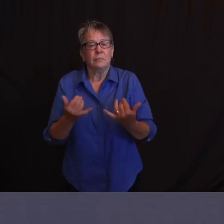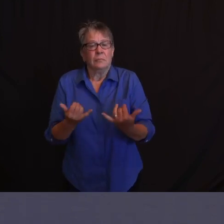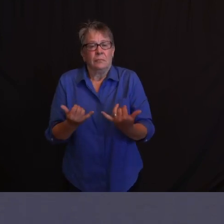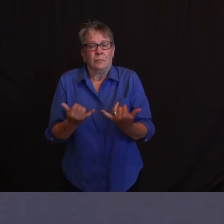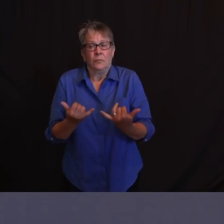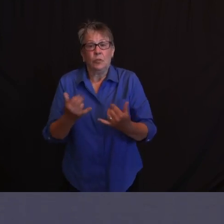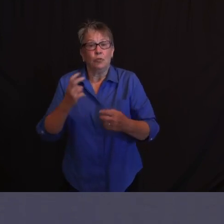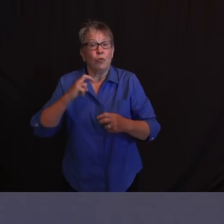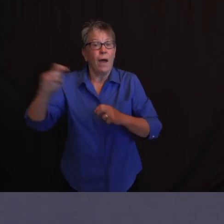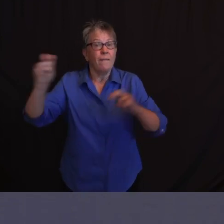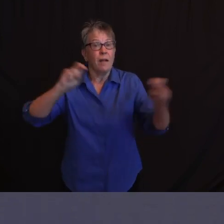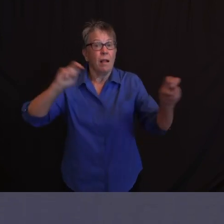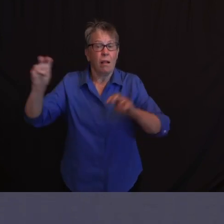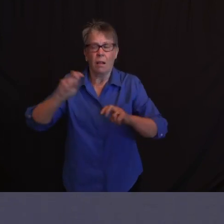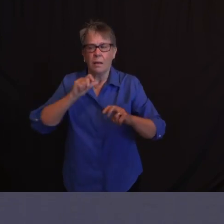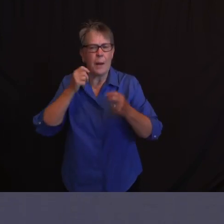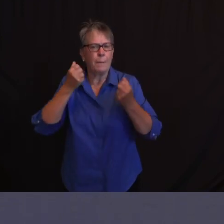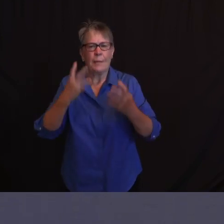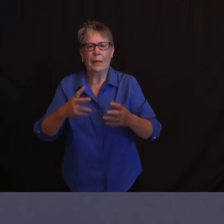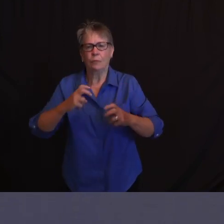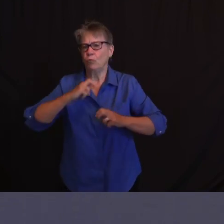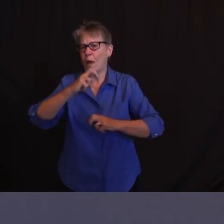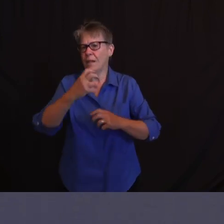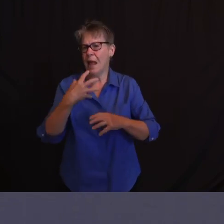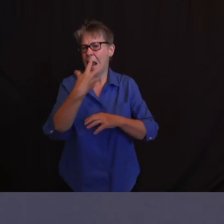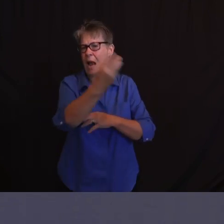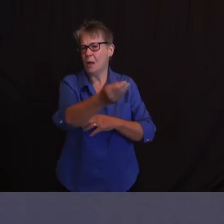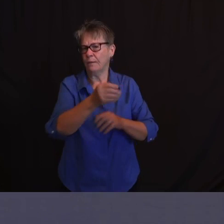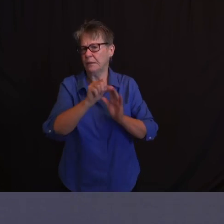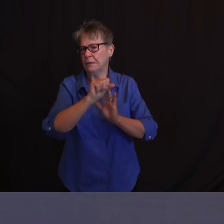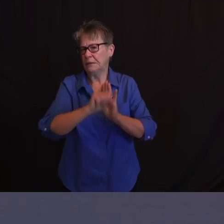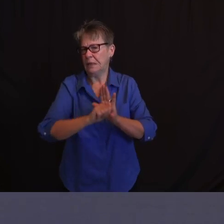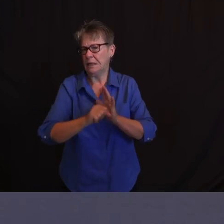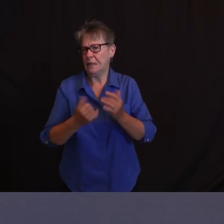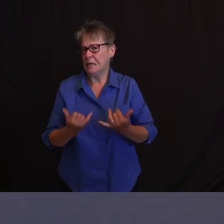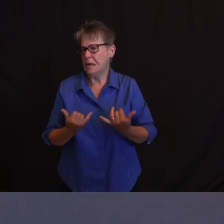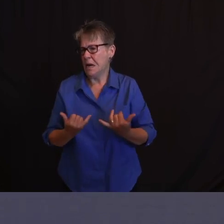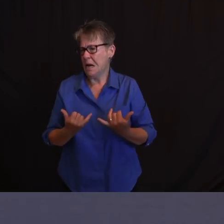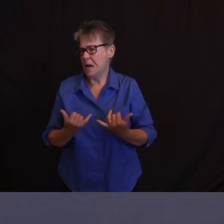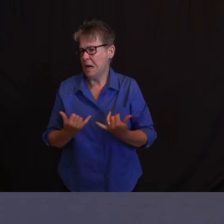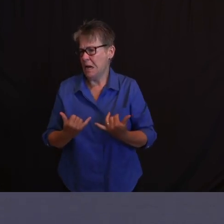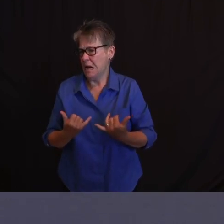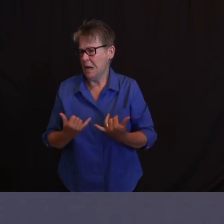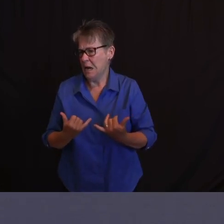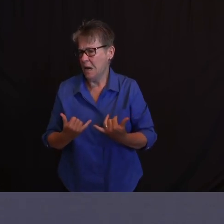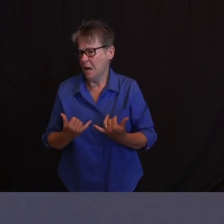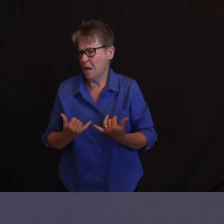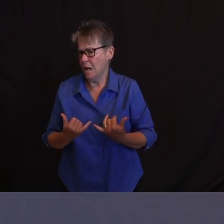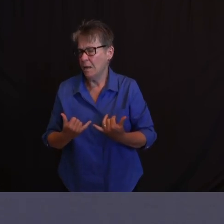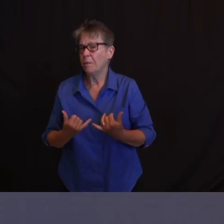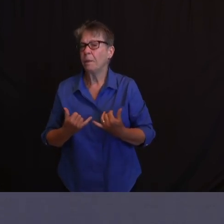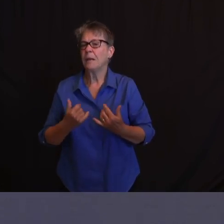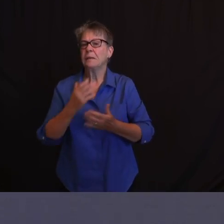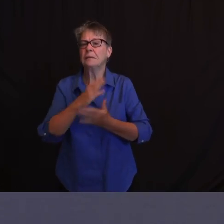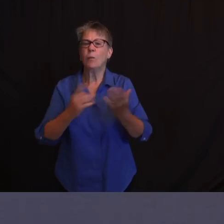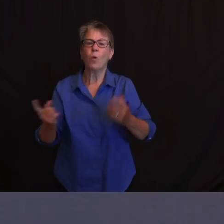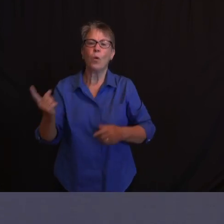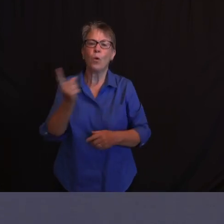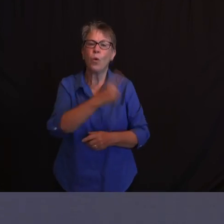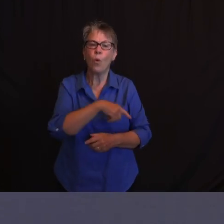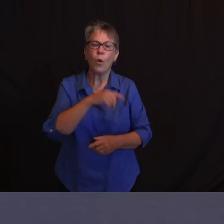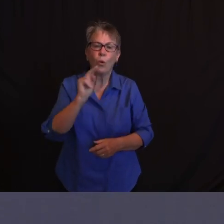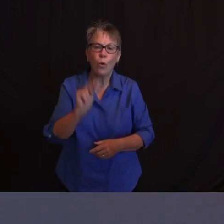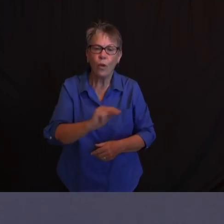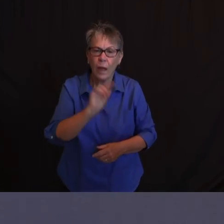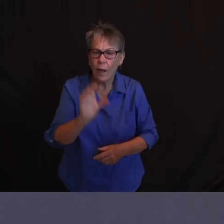a week on the Outer Banks or on Cape Cod or something, that's not happening. Some of it,